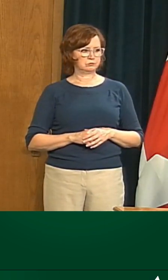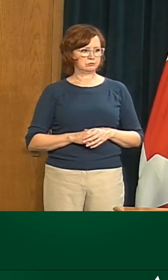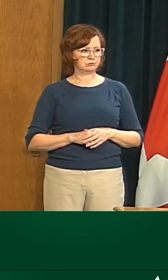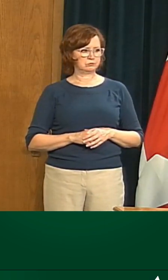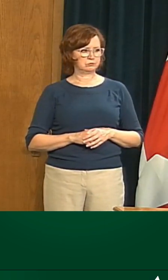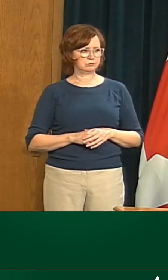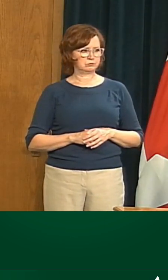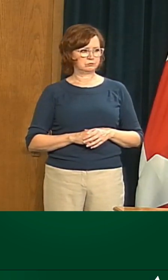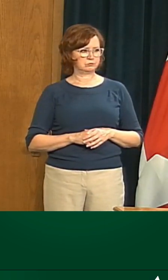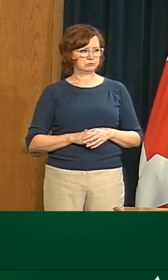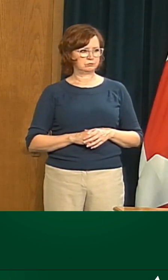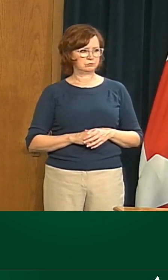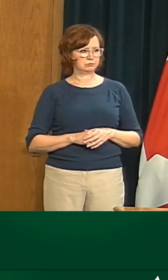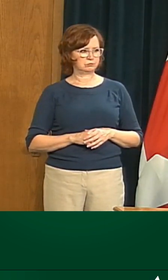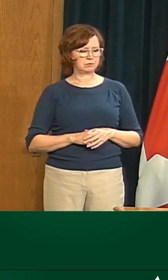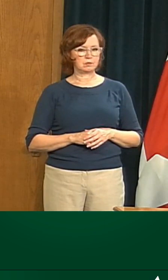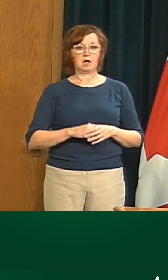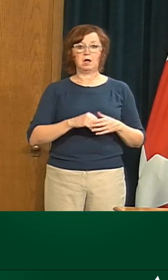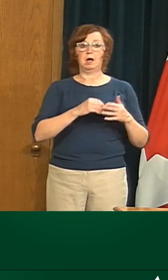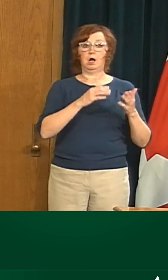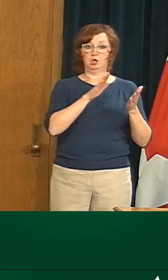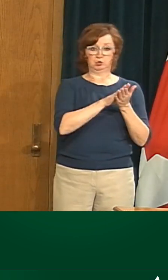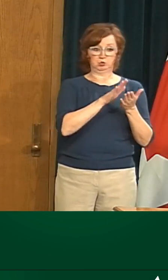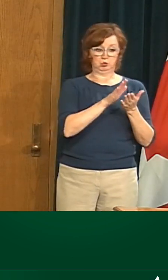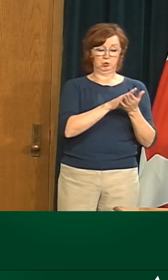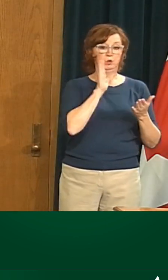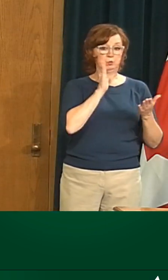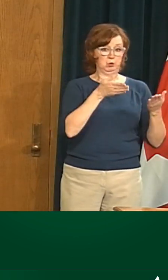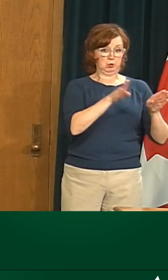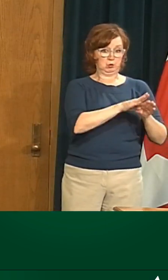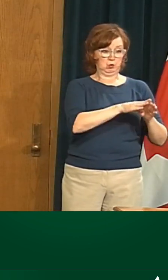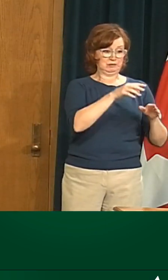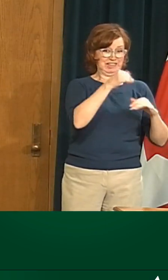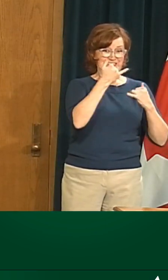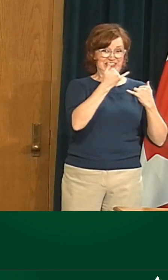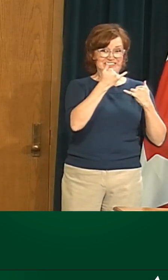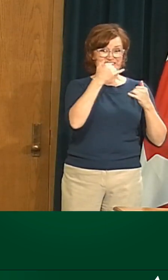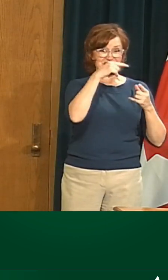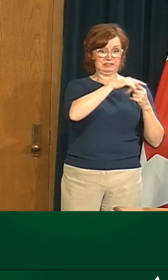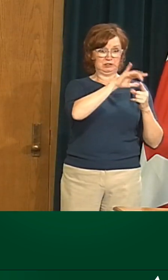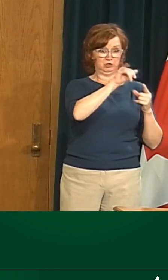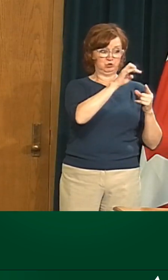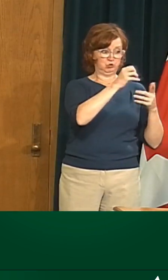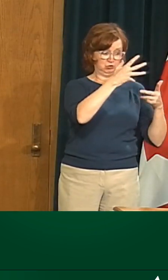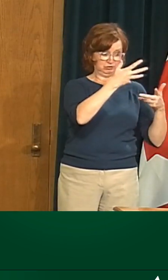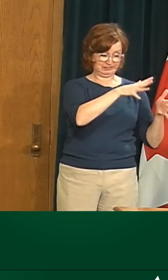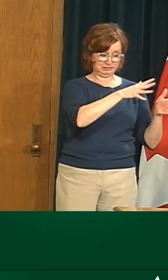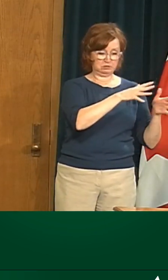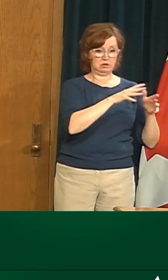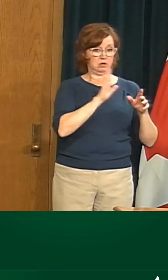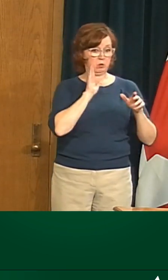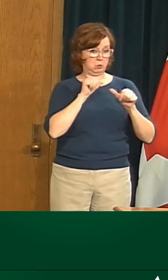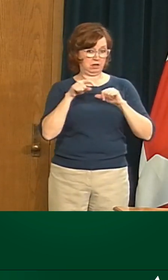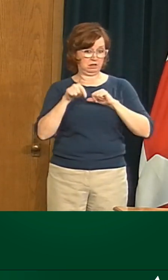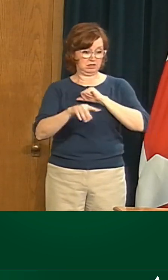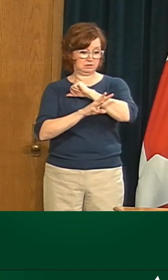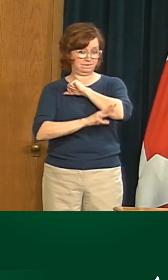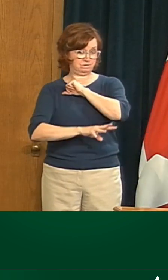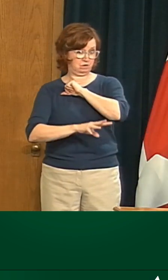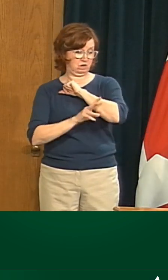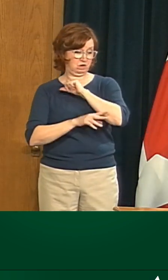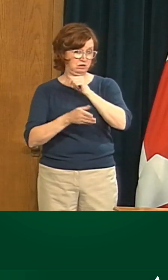remain closed into the coming school year in September? And further, you were talking about the need for cases to